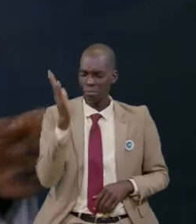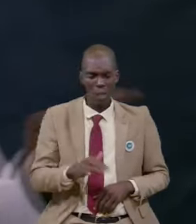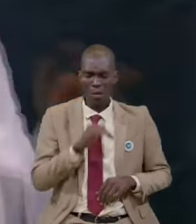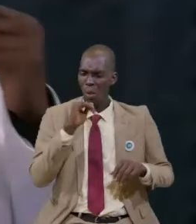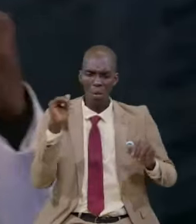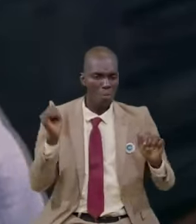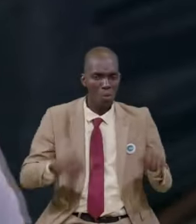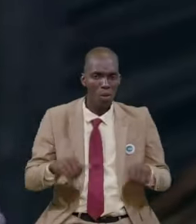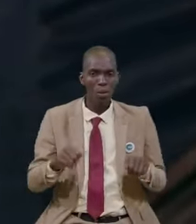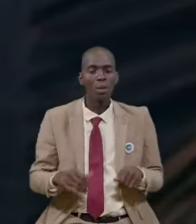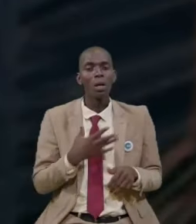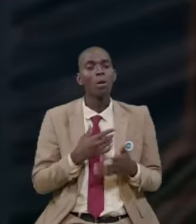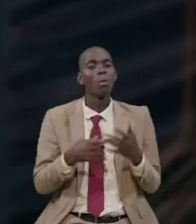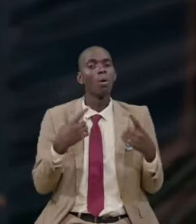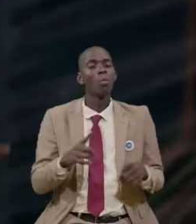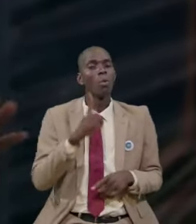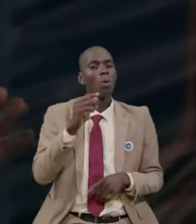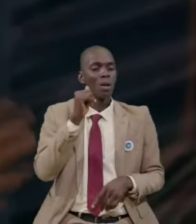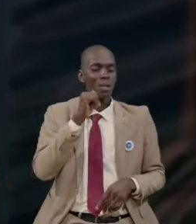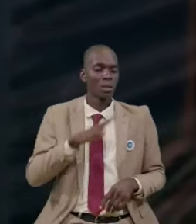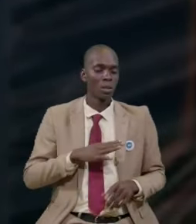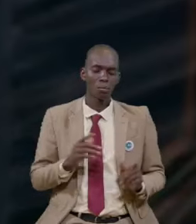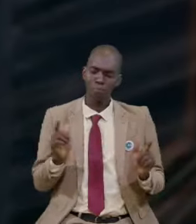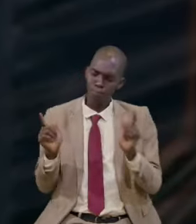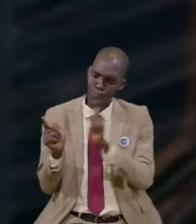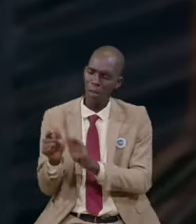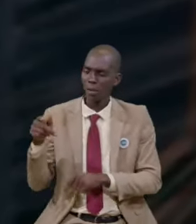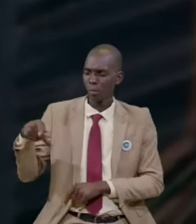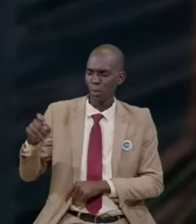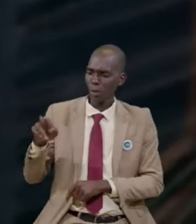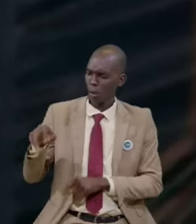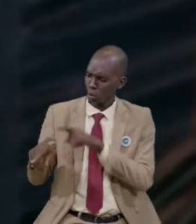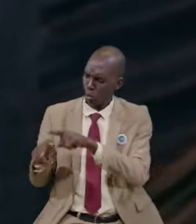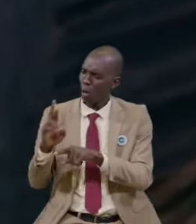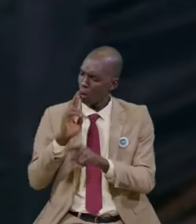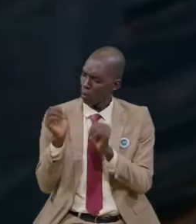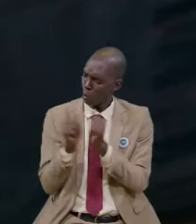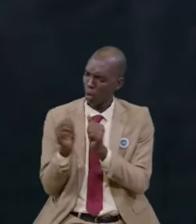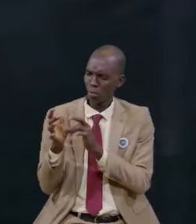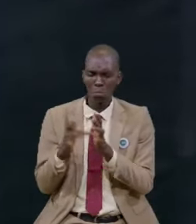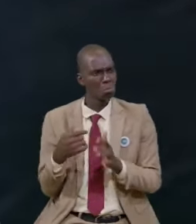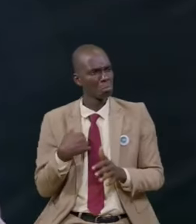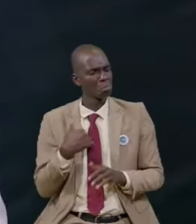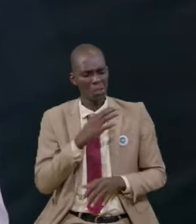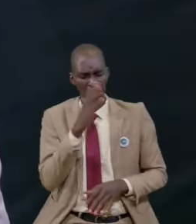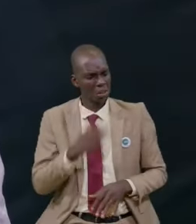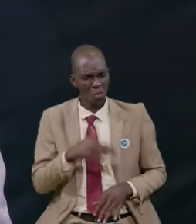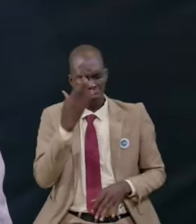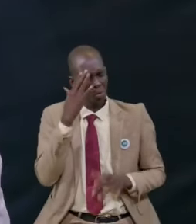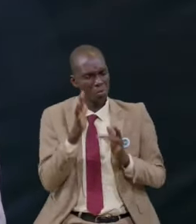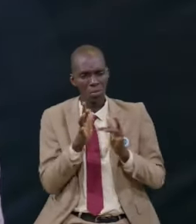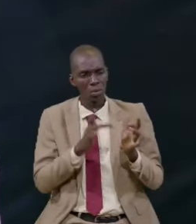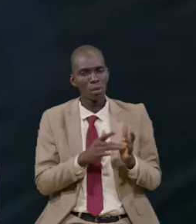you must be one of them. He said, never. I've never known Jesus. He backslid. He fell.